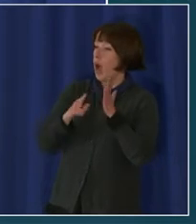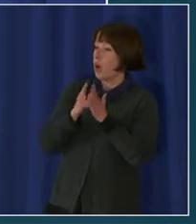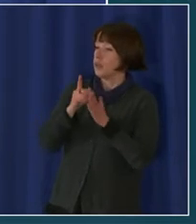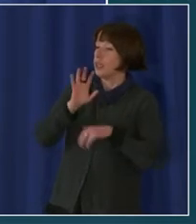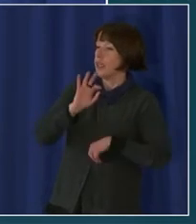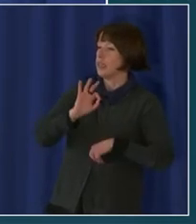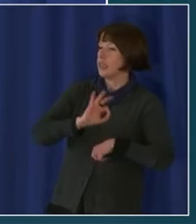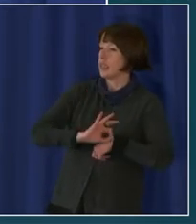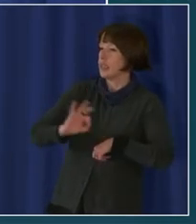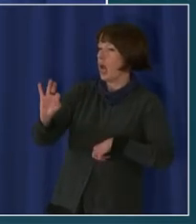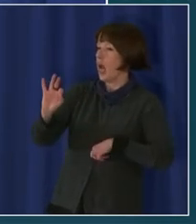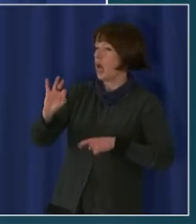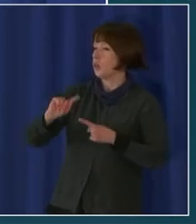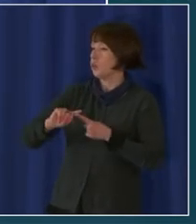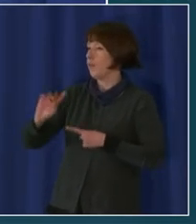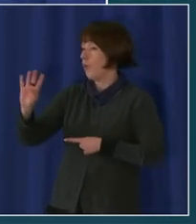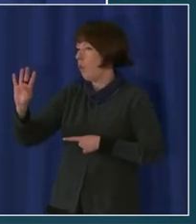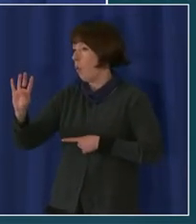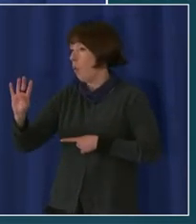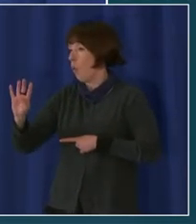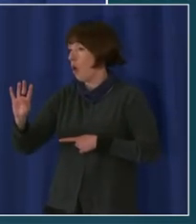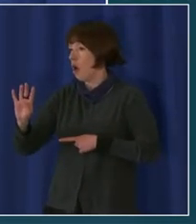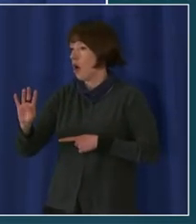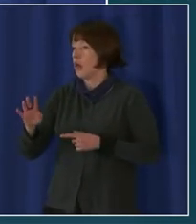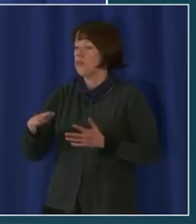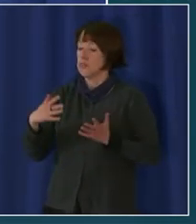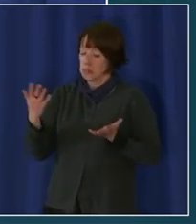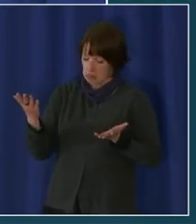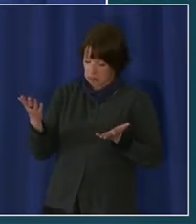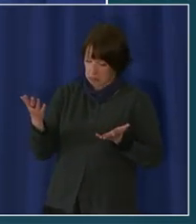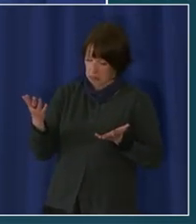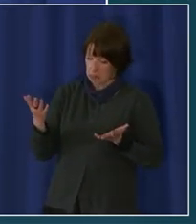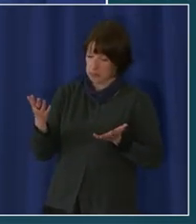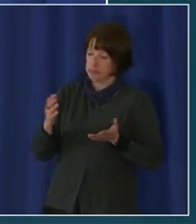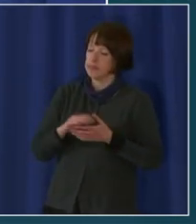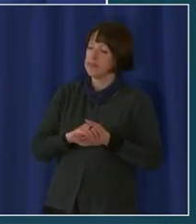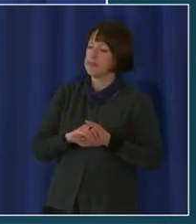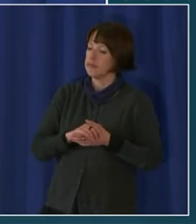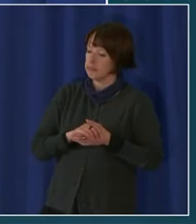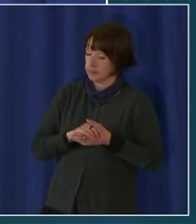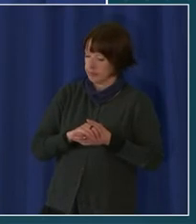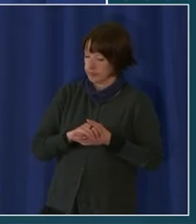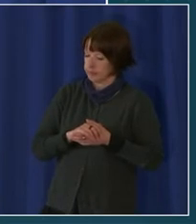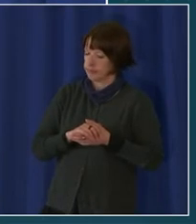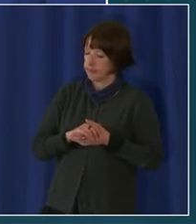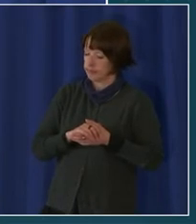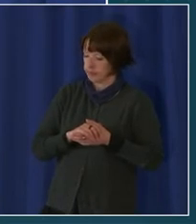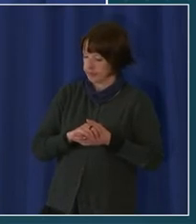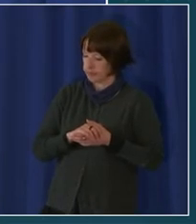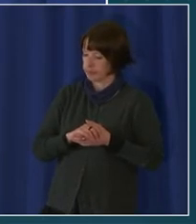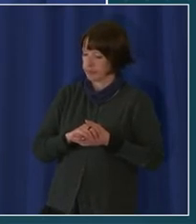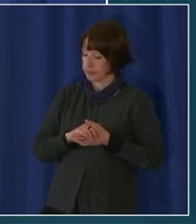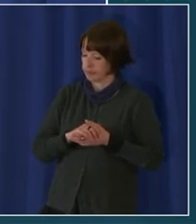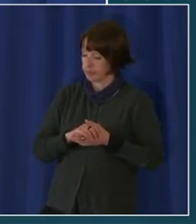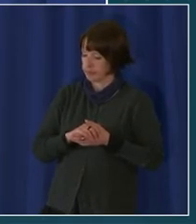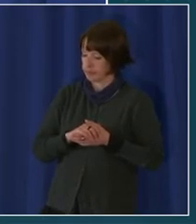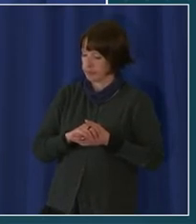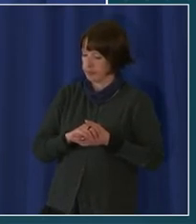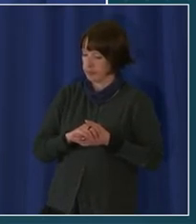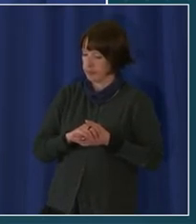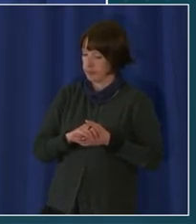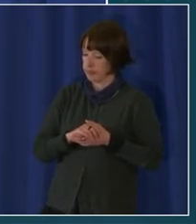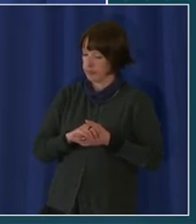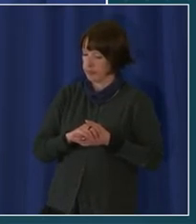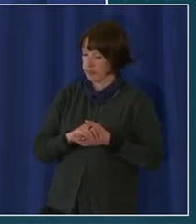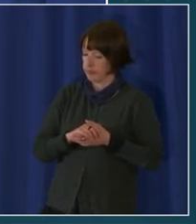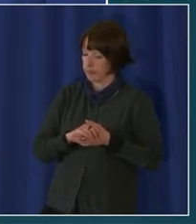are 9 to 4, so students can arrive a little bit early to get situated, but instruction will start by 9. Kids can start arriving around 8:30 or